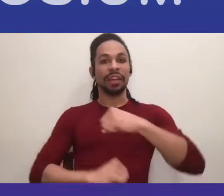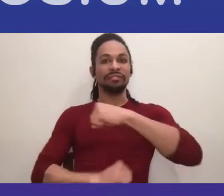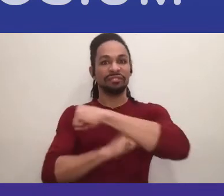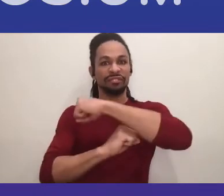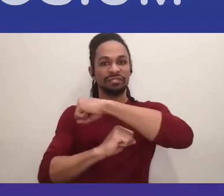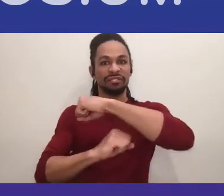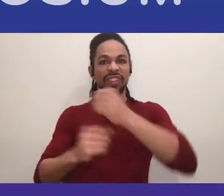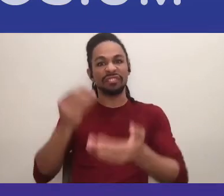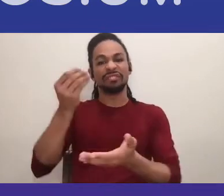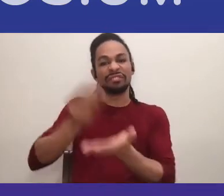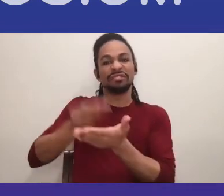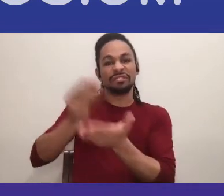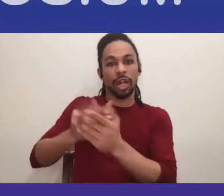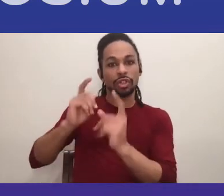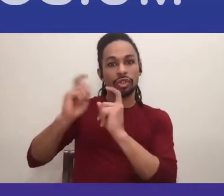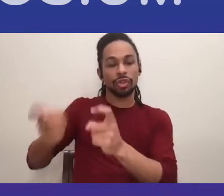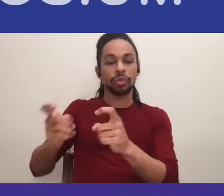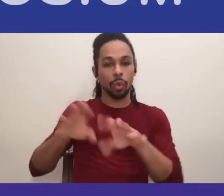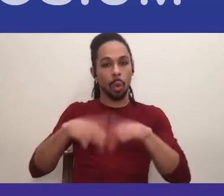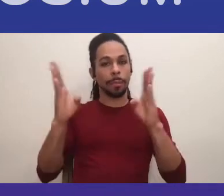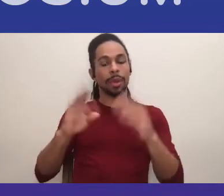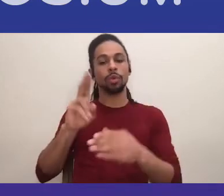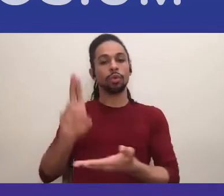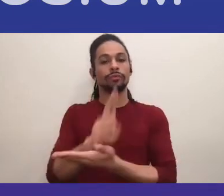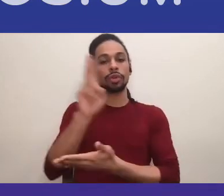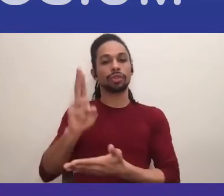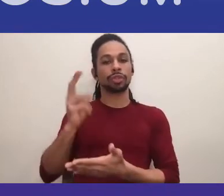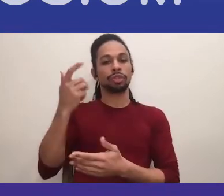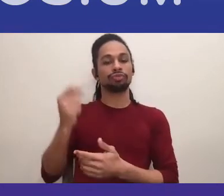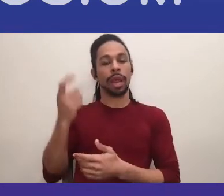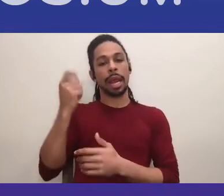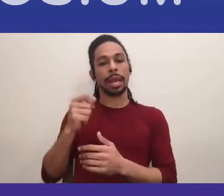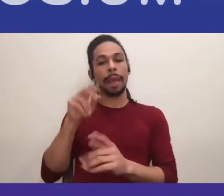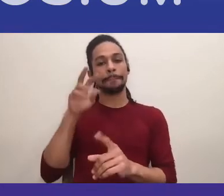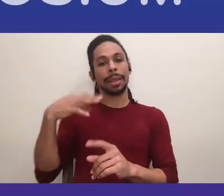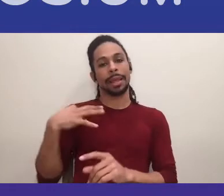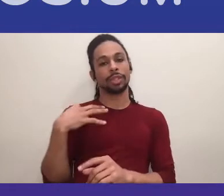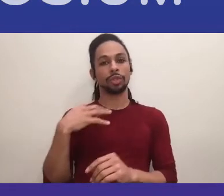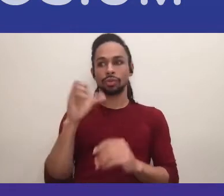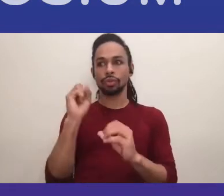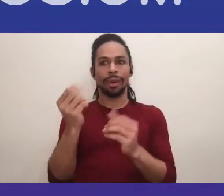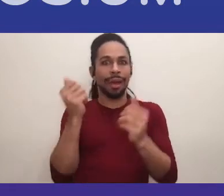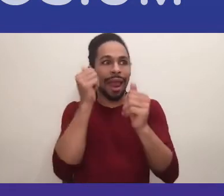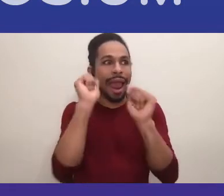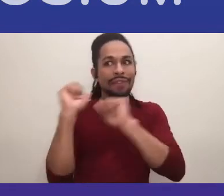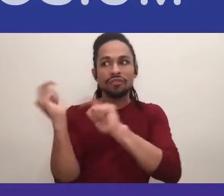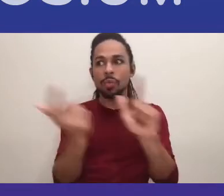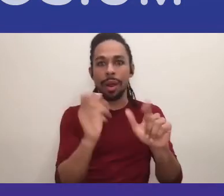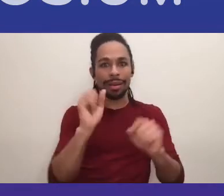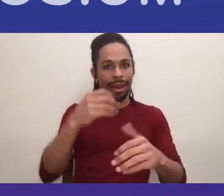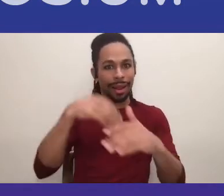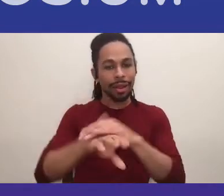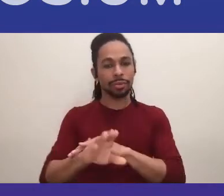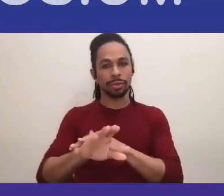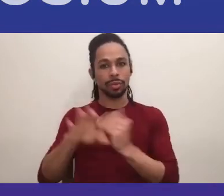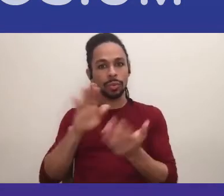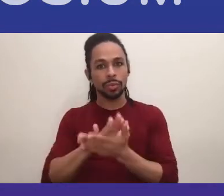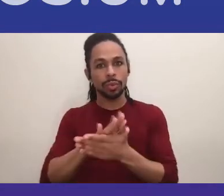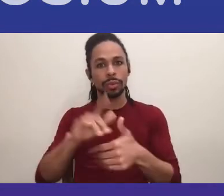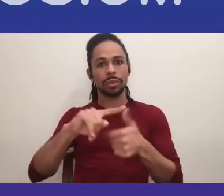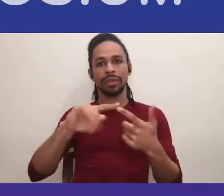grant applications so everybody can get in, like the 501(c)(3)